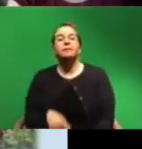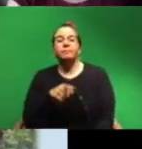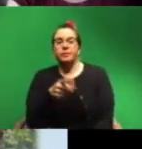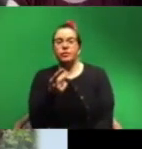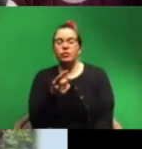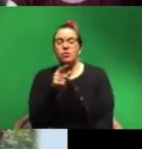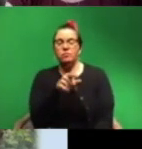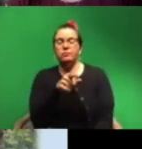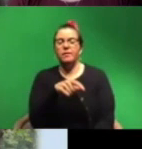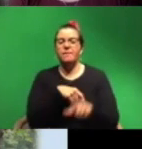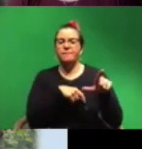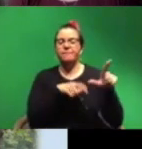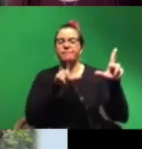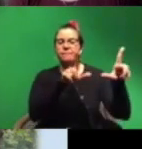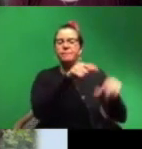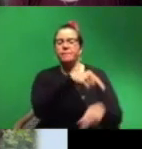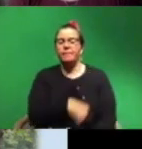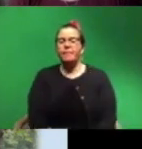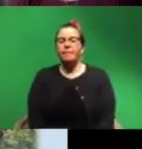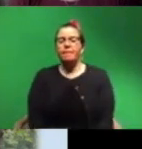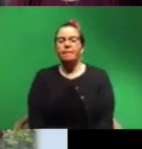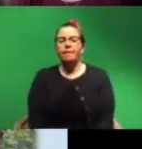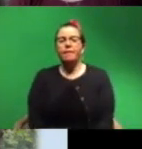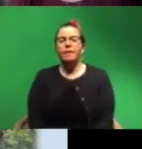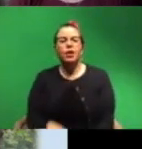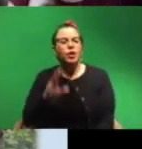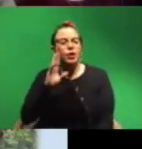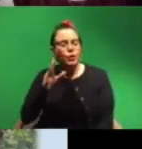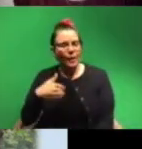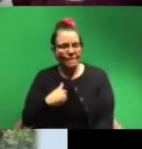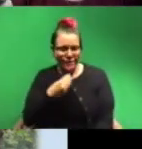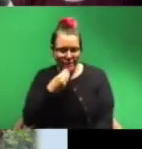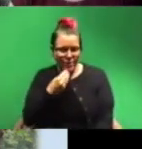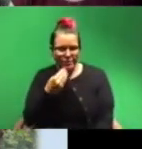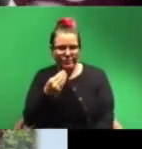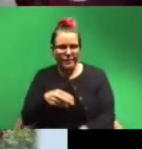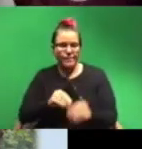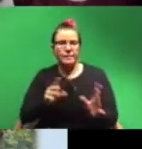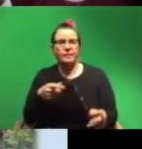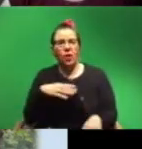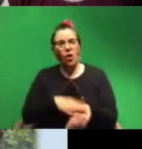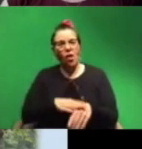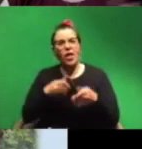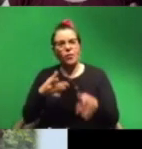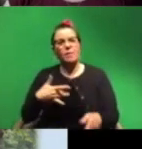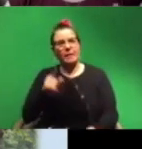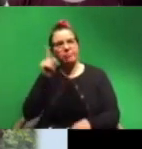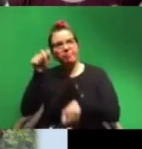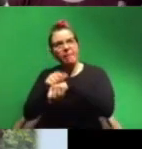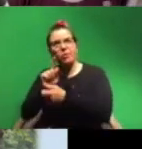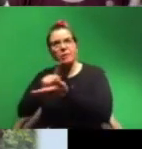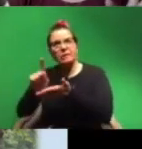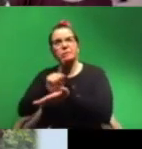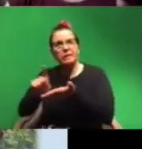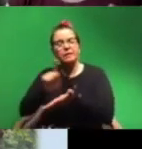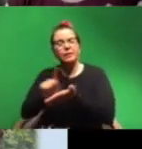on the left, it knew that we had food, because anybody that goes along that road is going up into the mountains for weeks upon a time, which